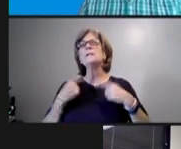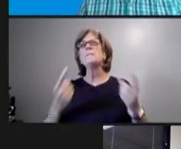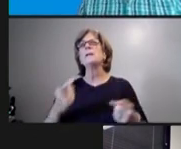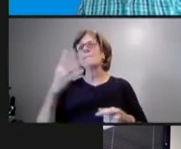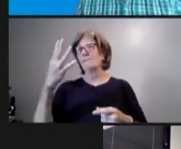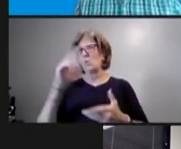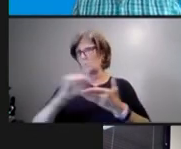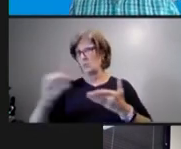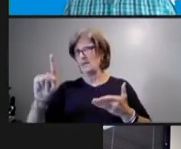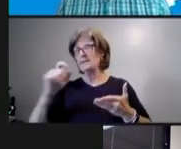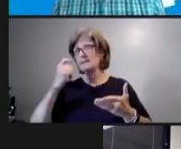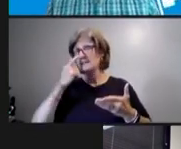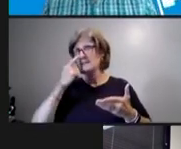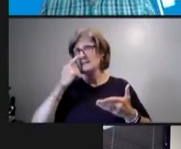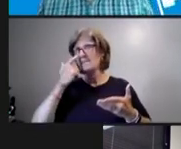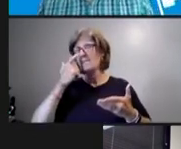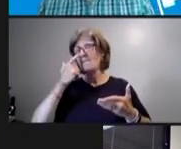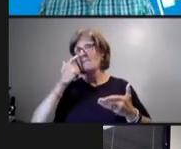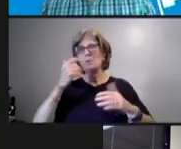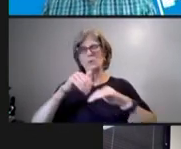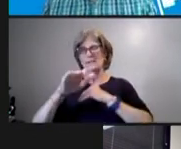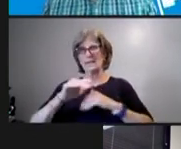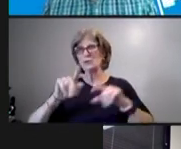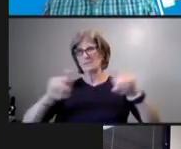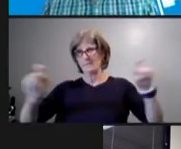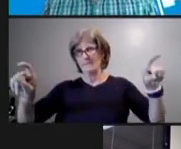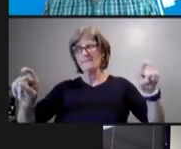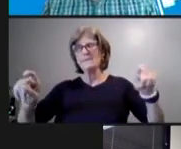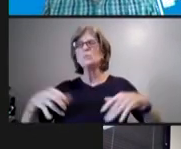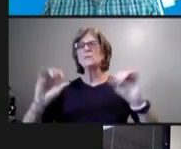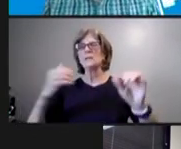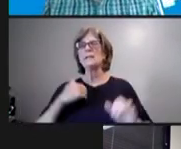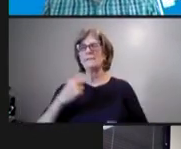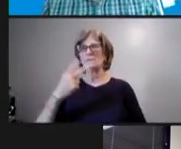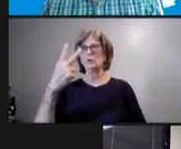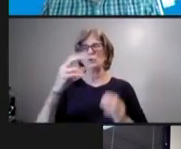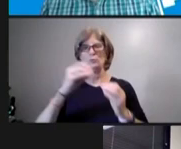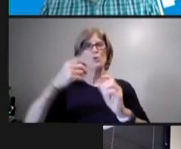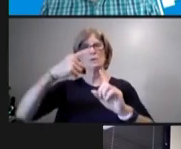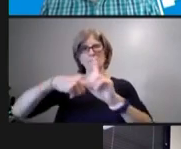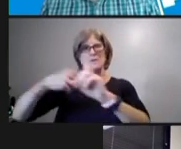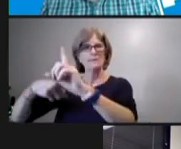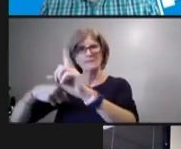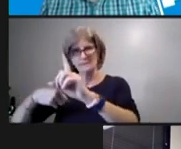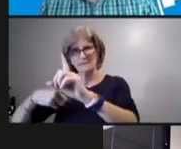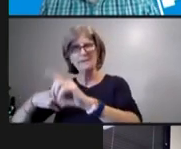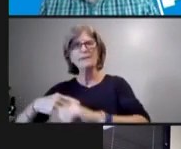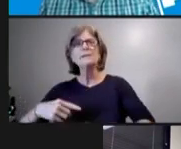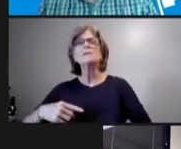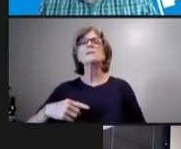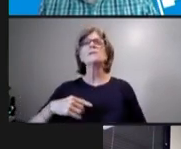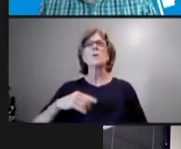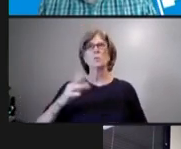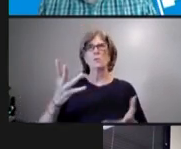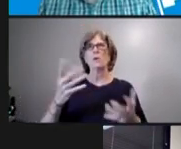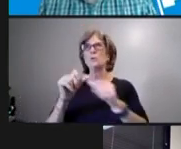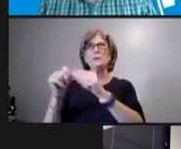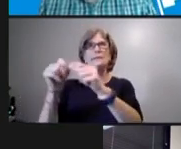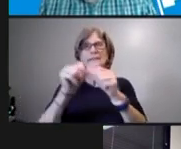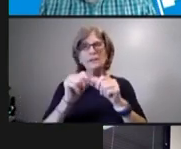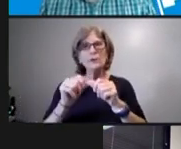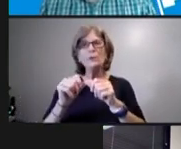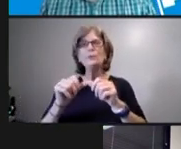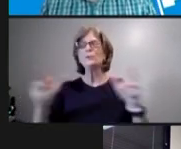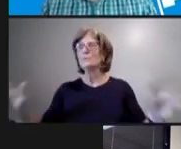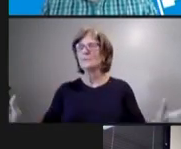the survey, and we still have 2 more months left of collection. So we're going to continue, you know, pushing that survey,